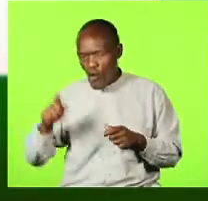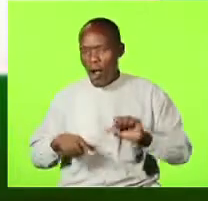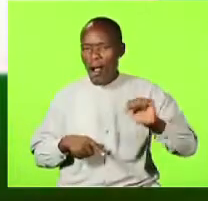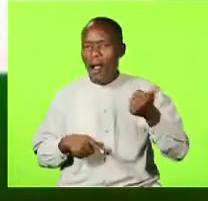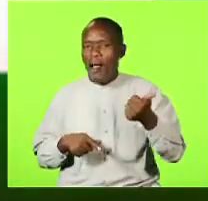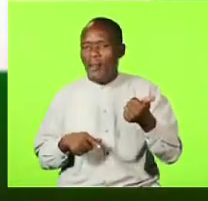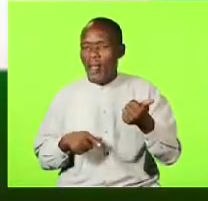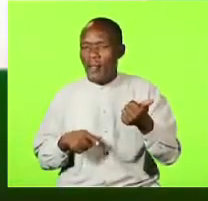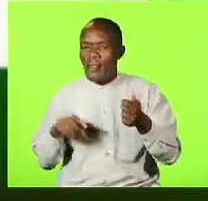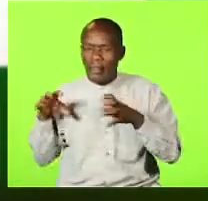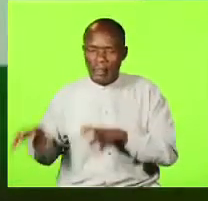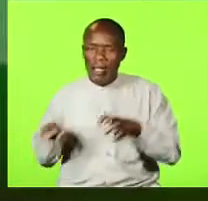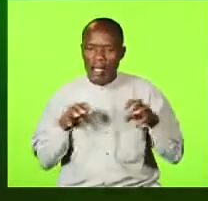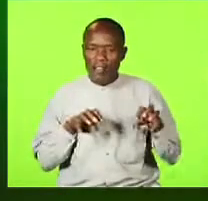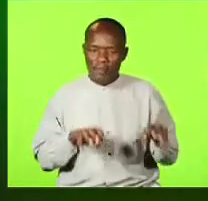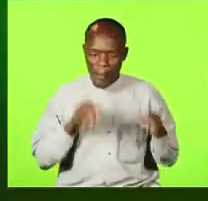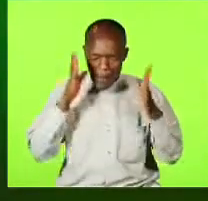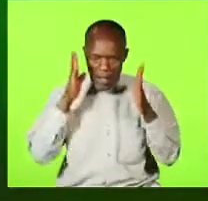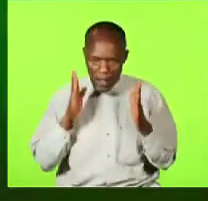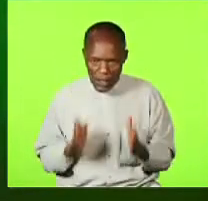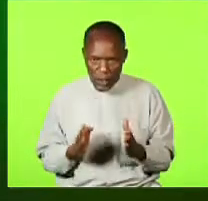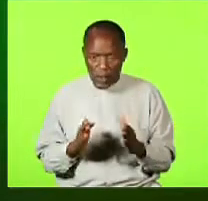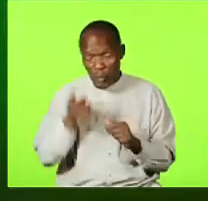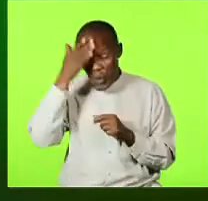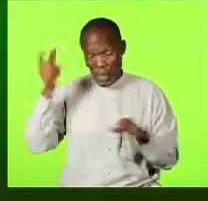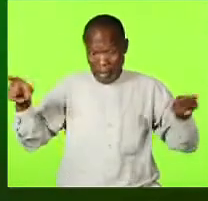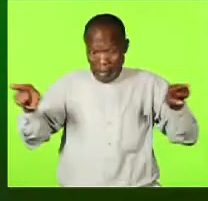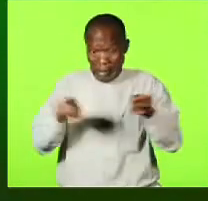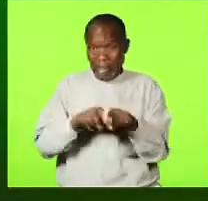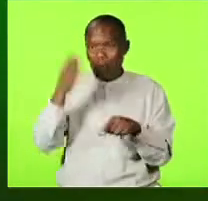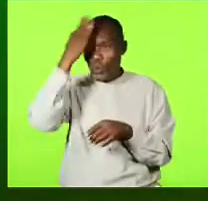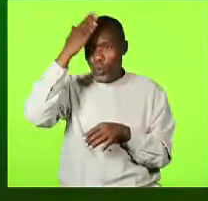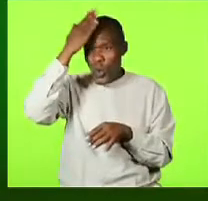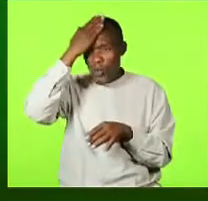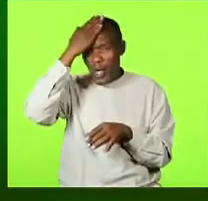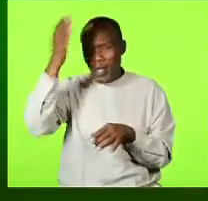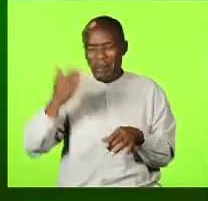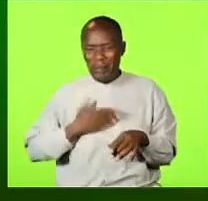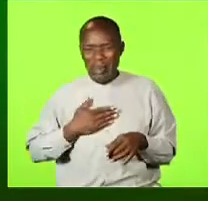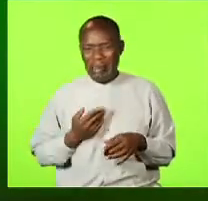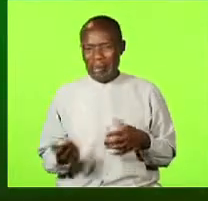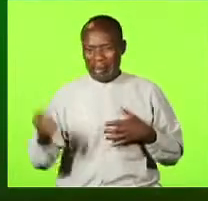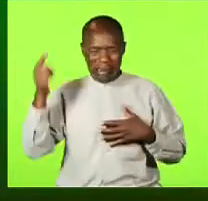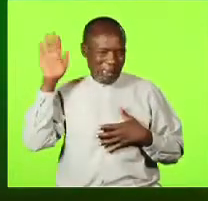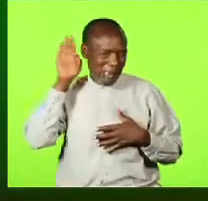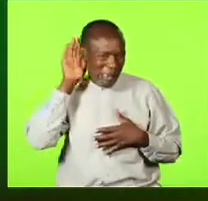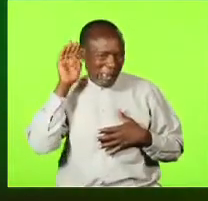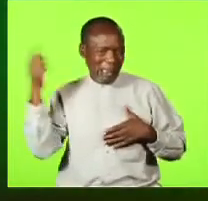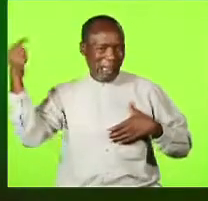Bungoma among the IDPs I was taking a lot but I didn't know that I was being impacted.